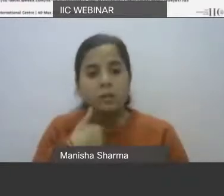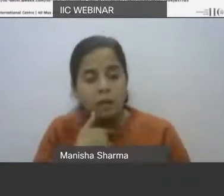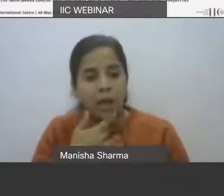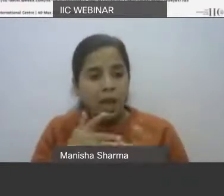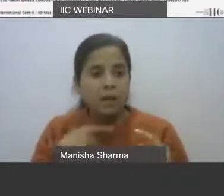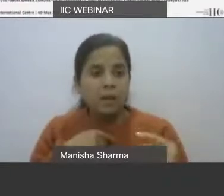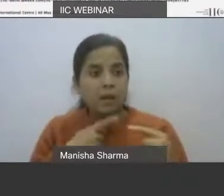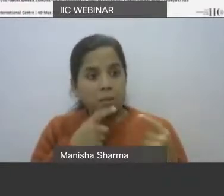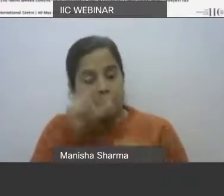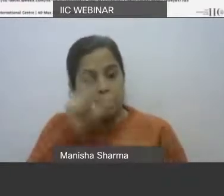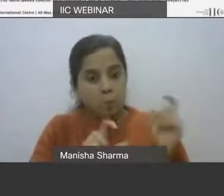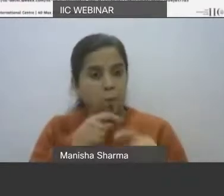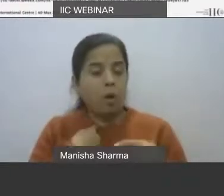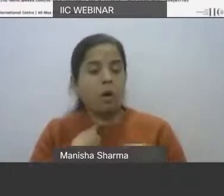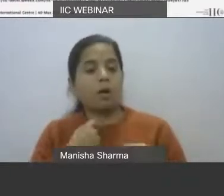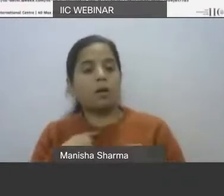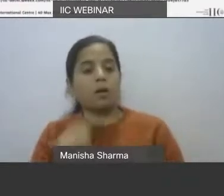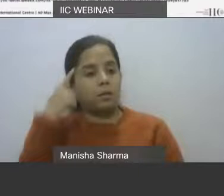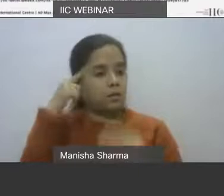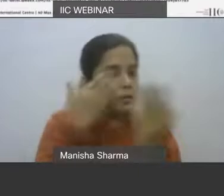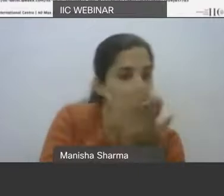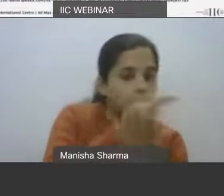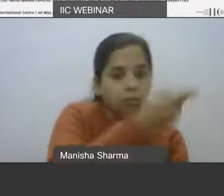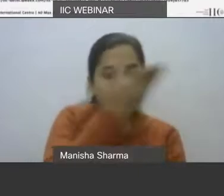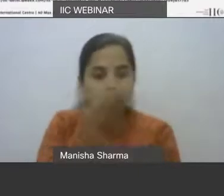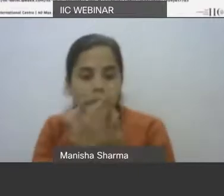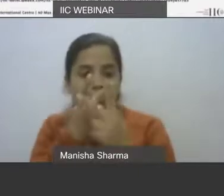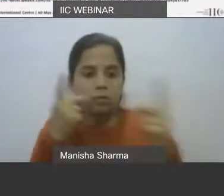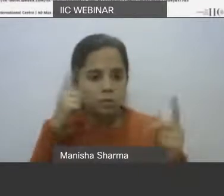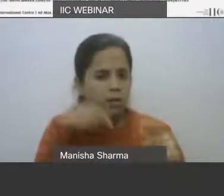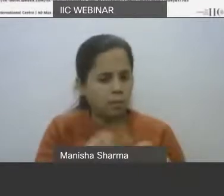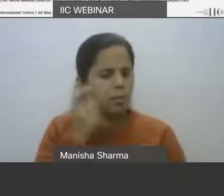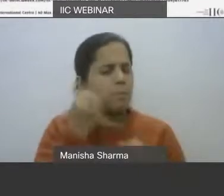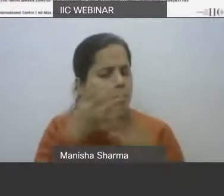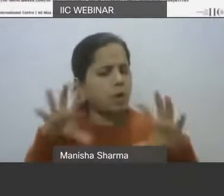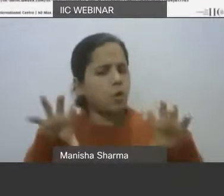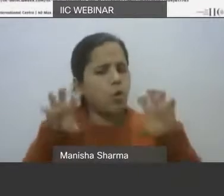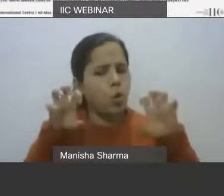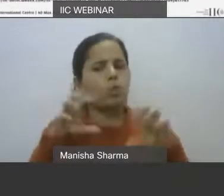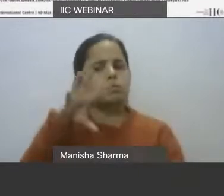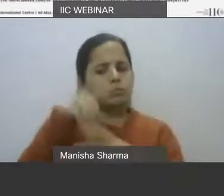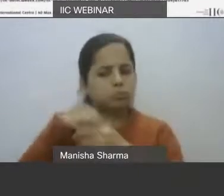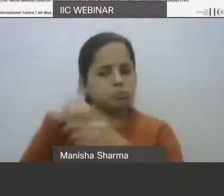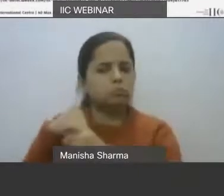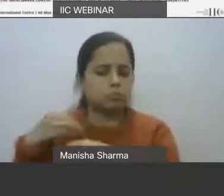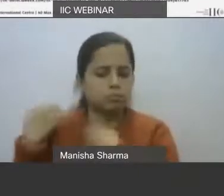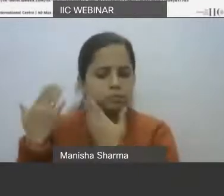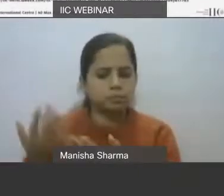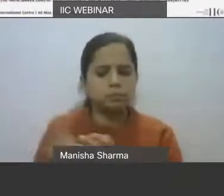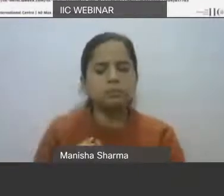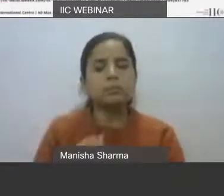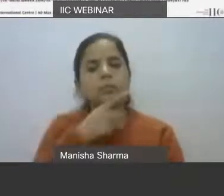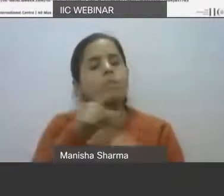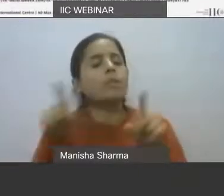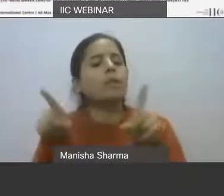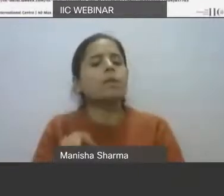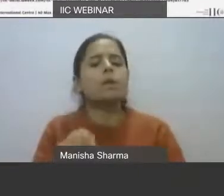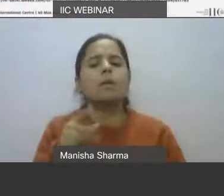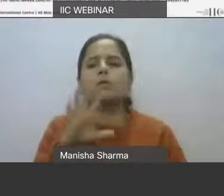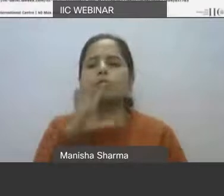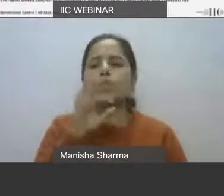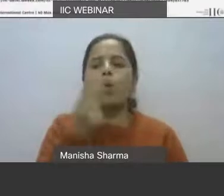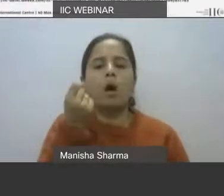be evident to many of us who have been engaging with the Constitution for a while, is that it does